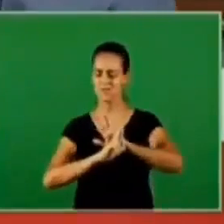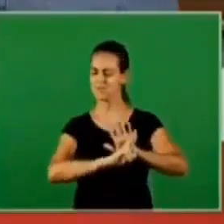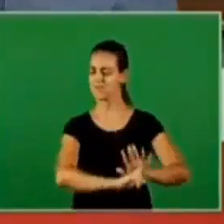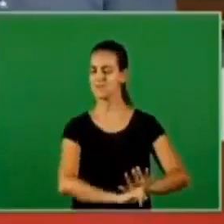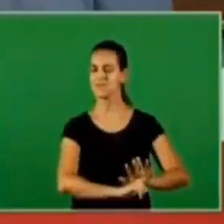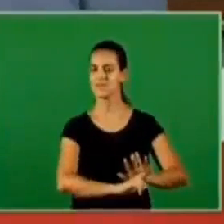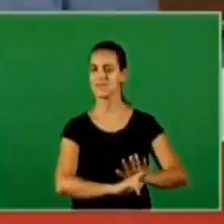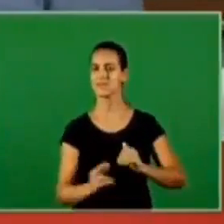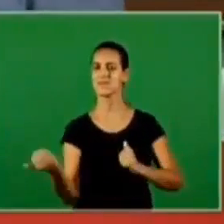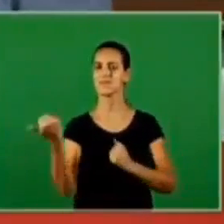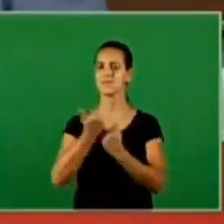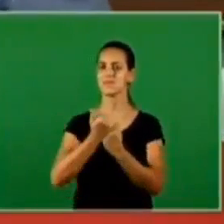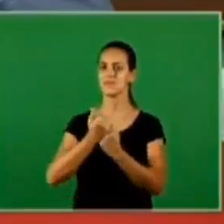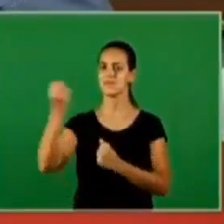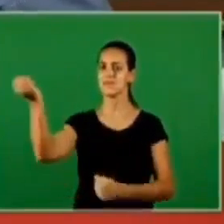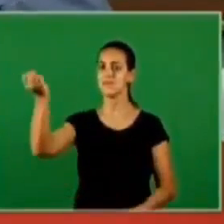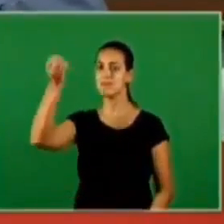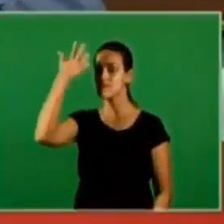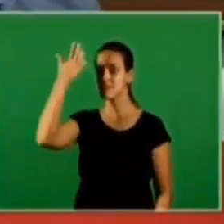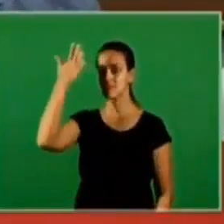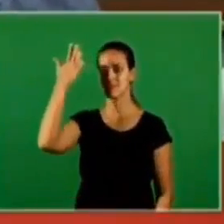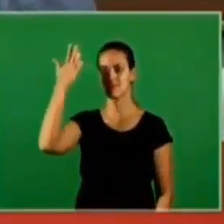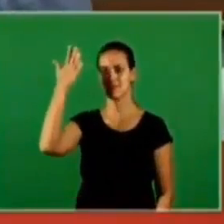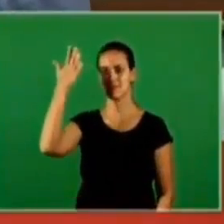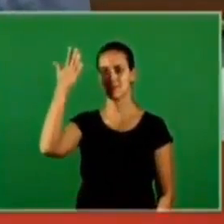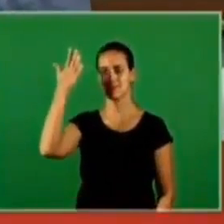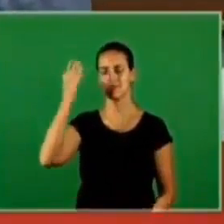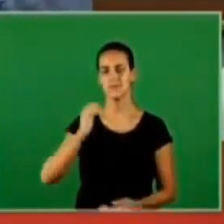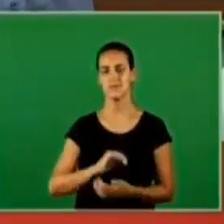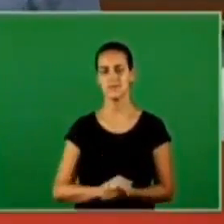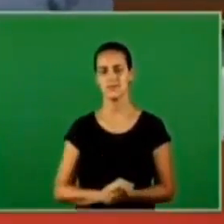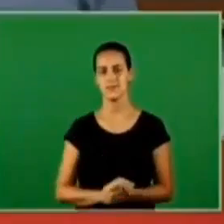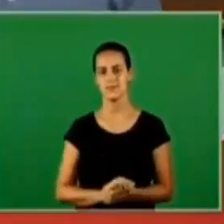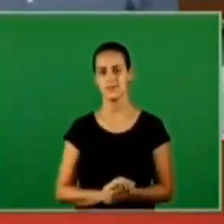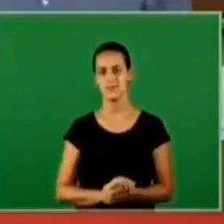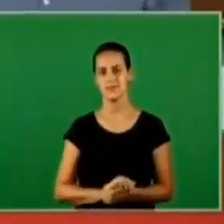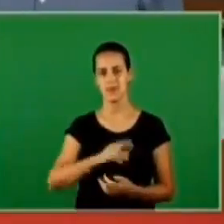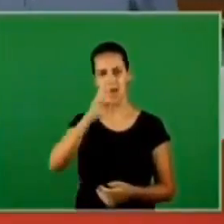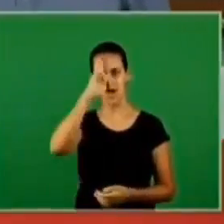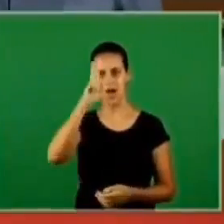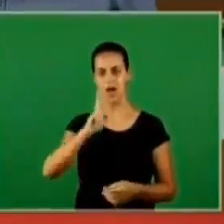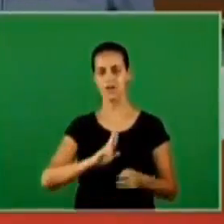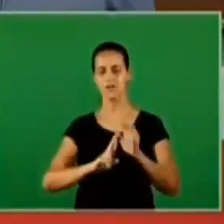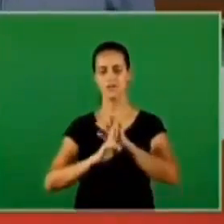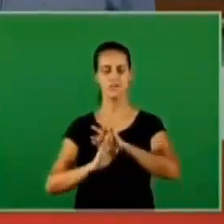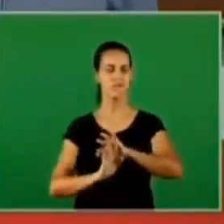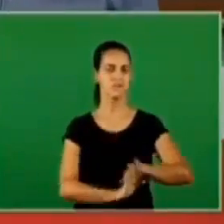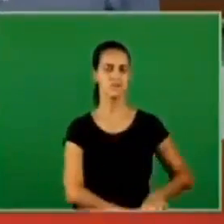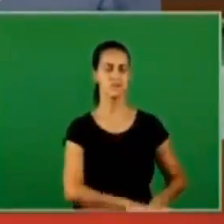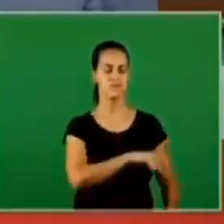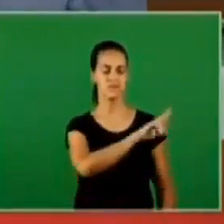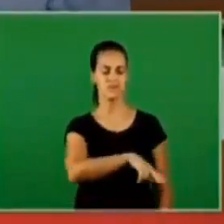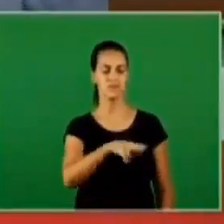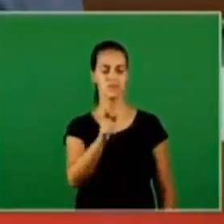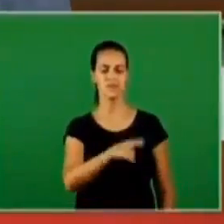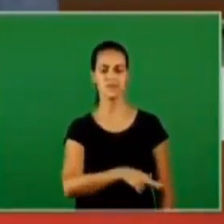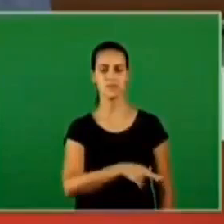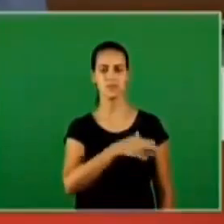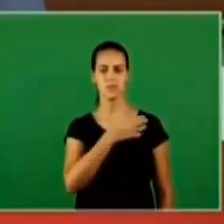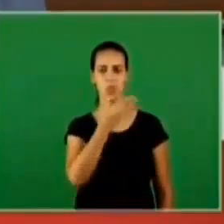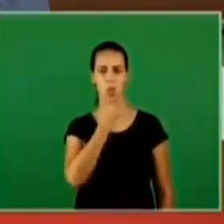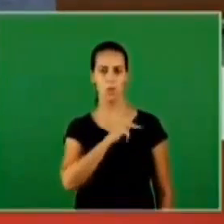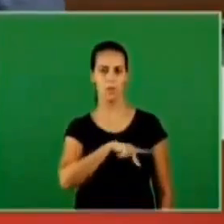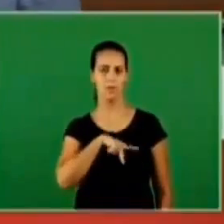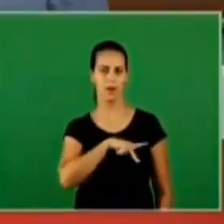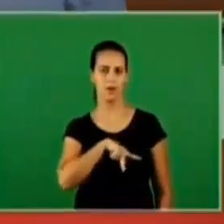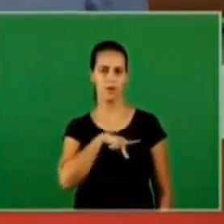reason. Did he get crazy? No. He was no longer guided by his own reason. So the text of